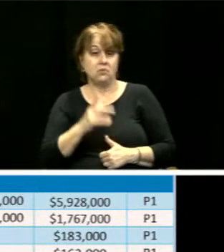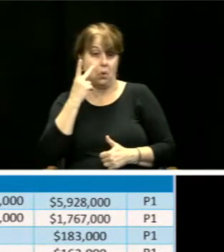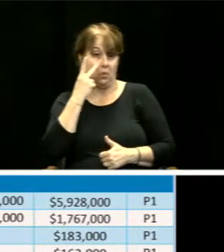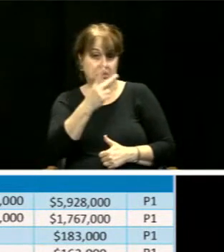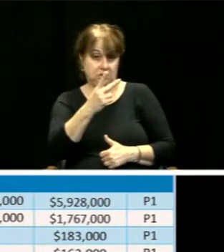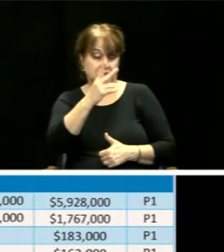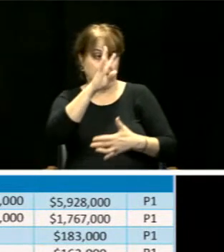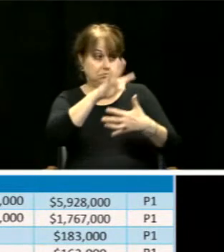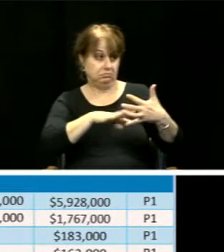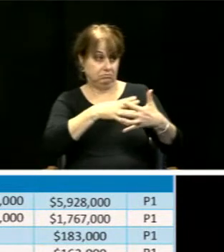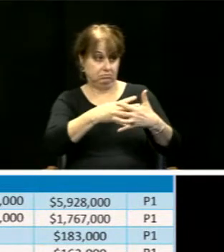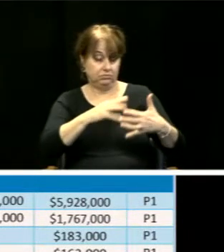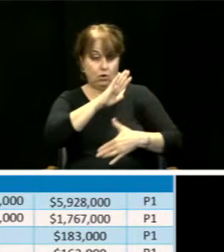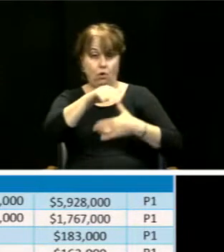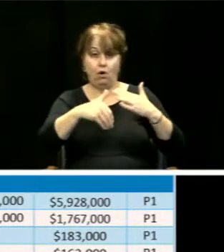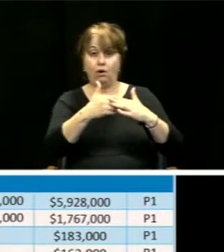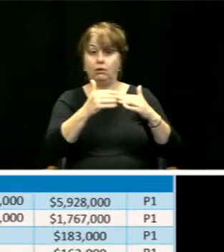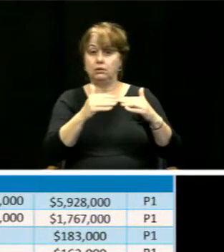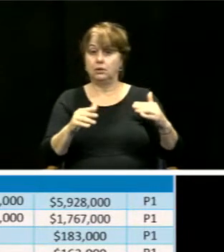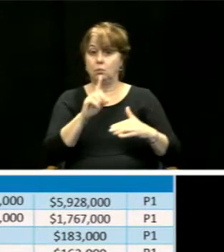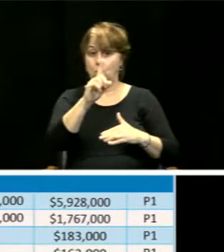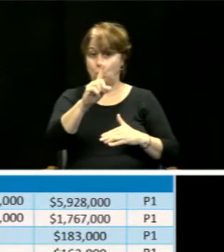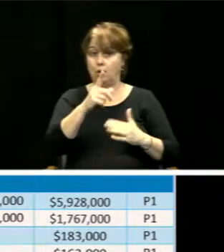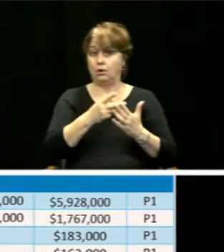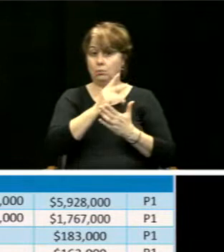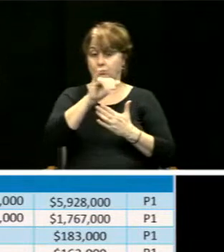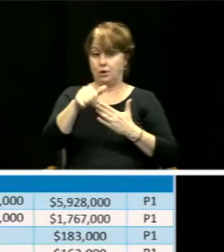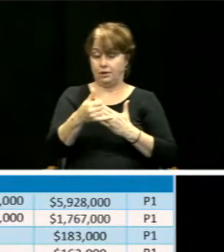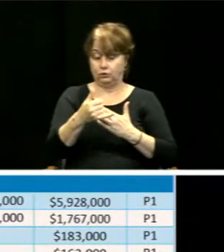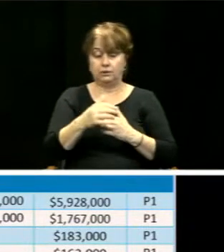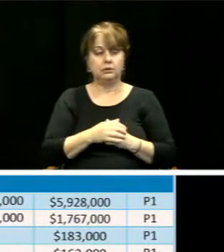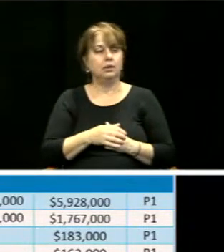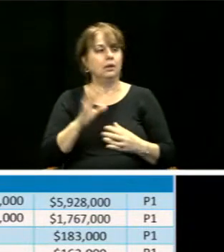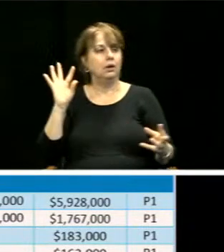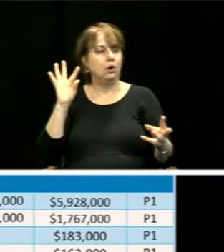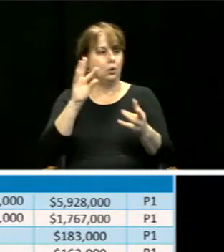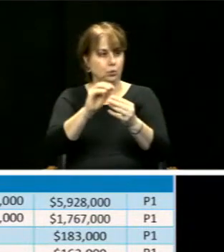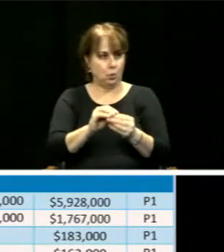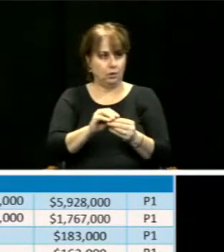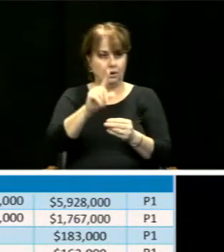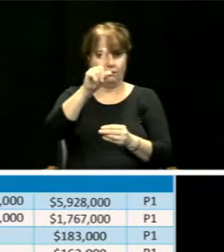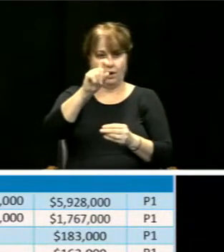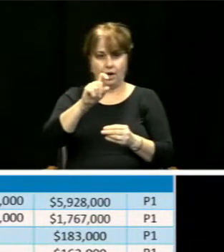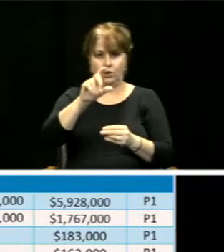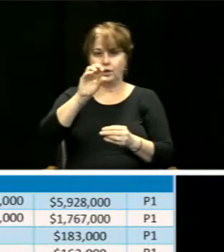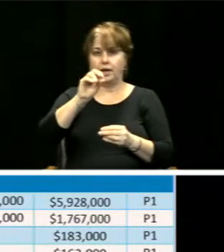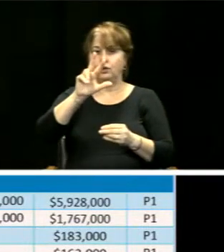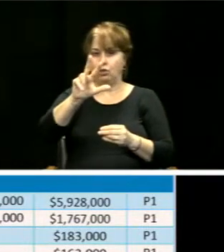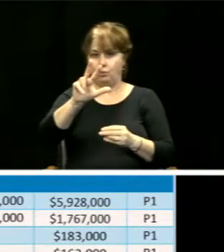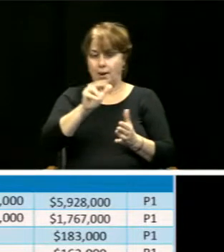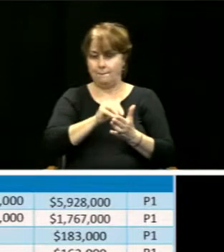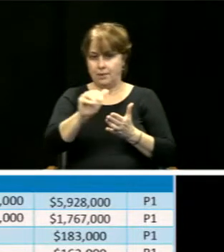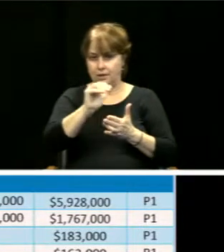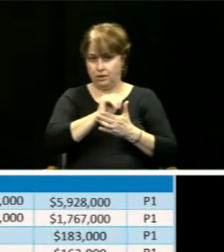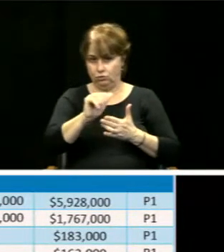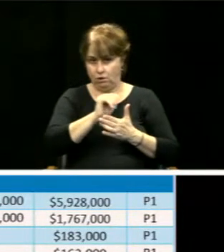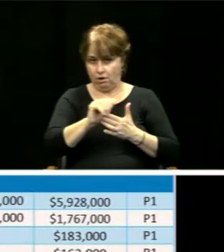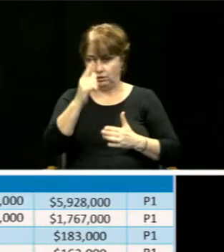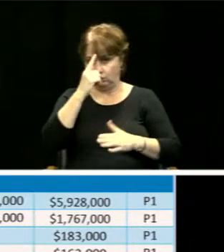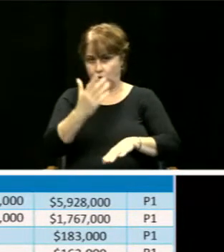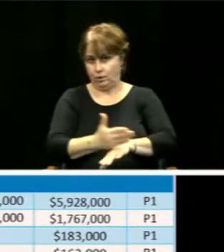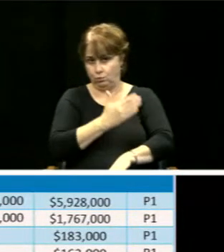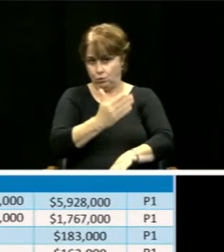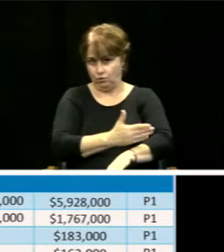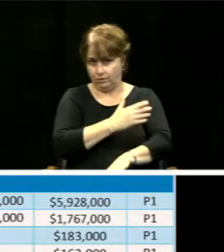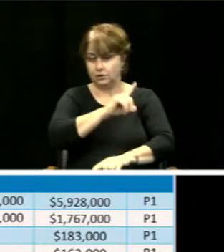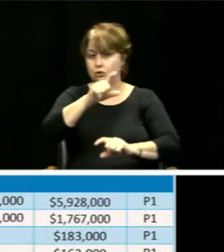all of the tier 1 projects, there's a total of $103 million of improvements for just